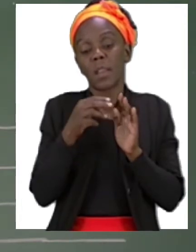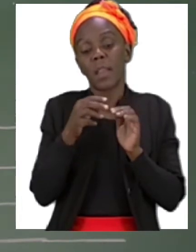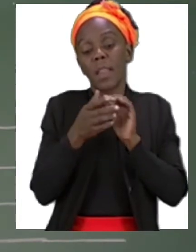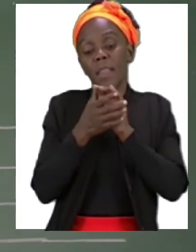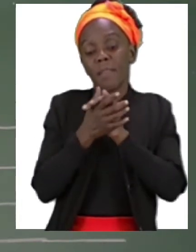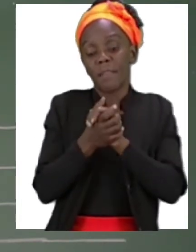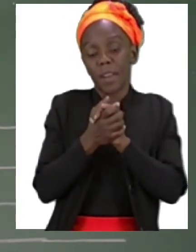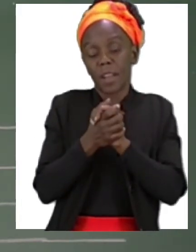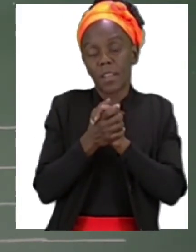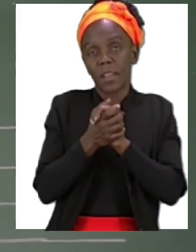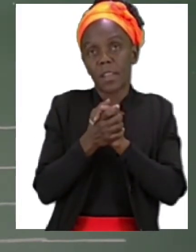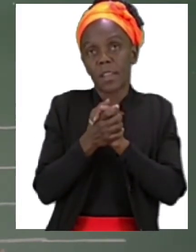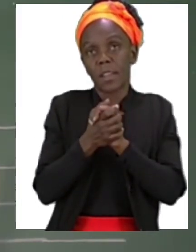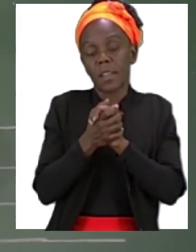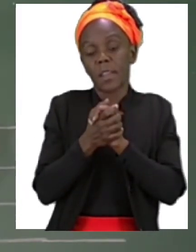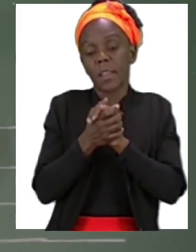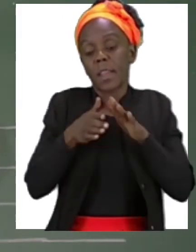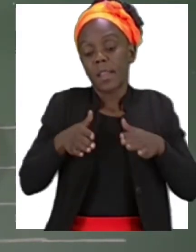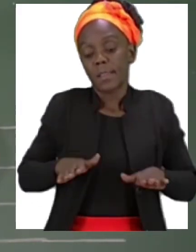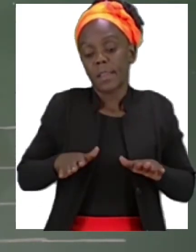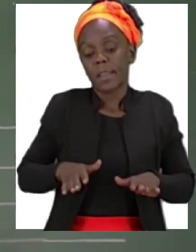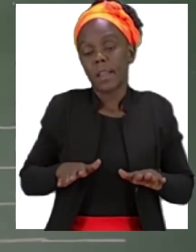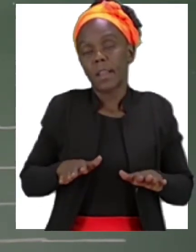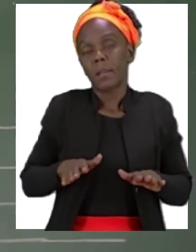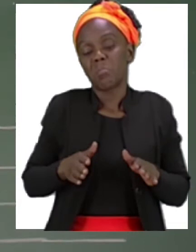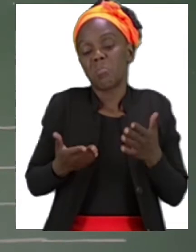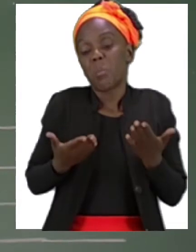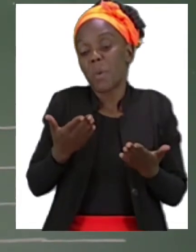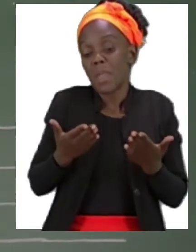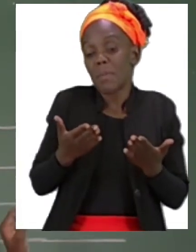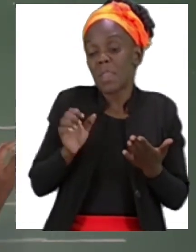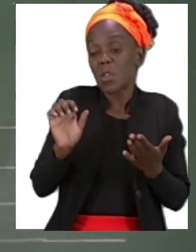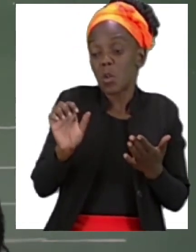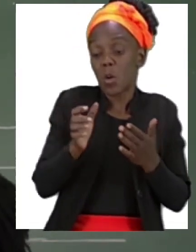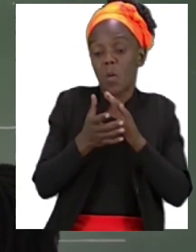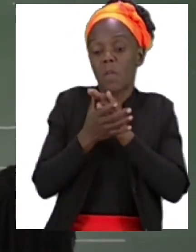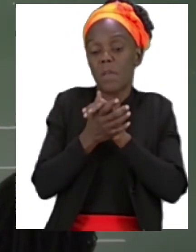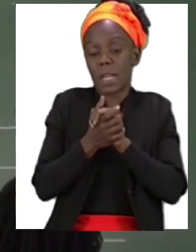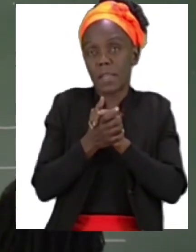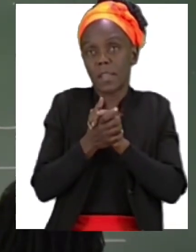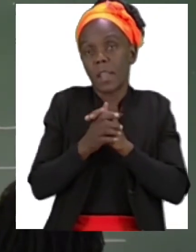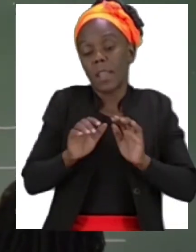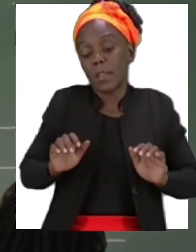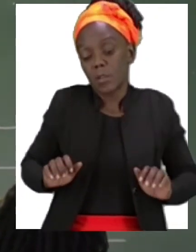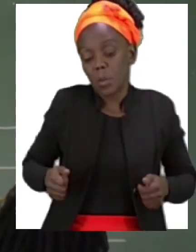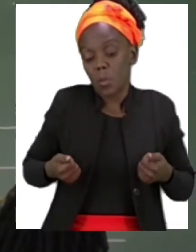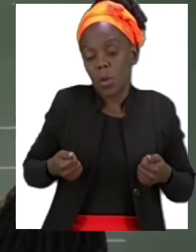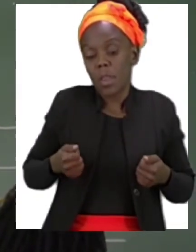I am starting with she, and I'm starting after my full stop, like this.